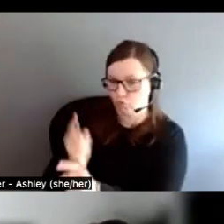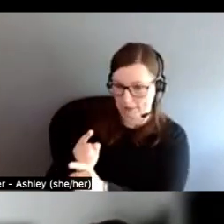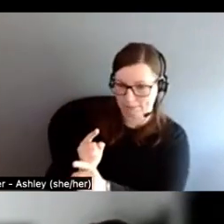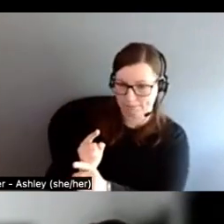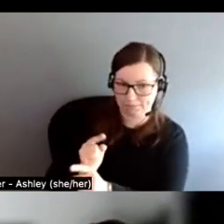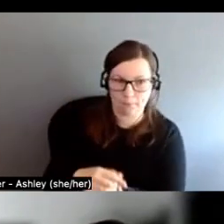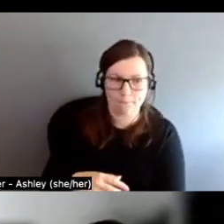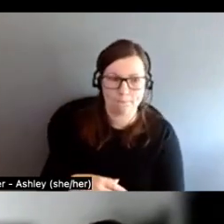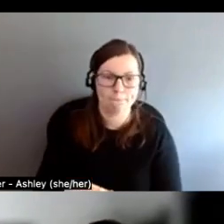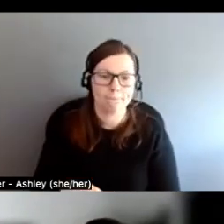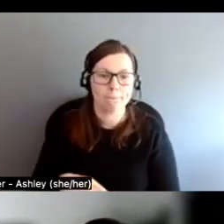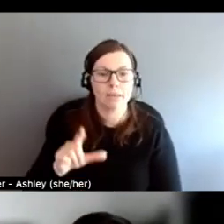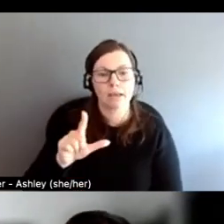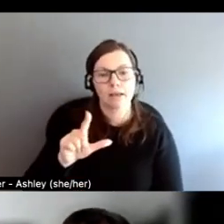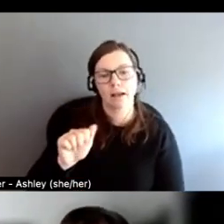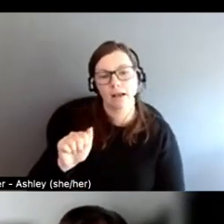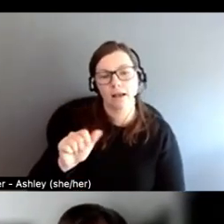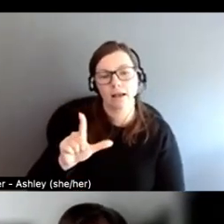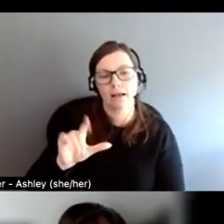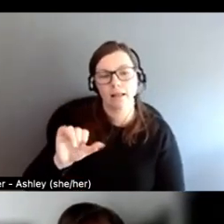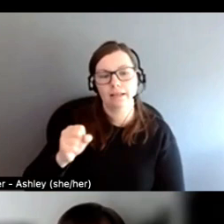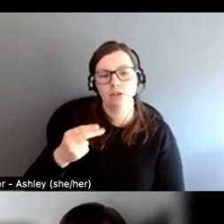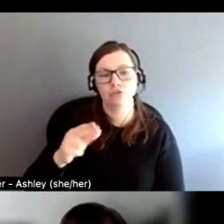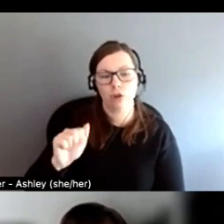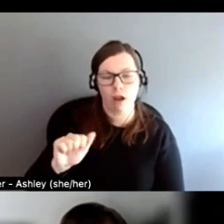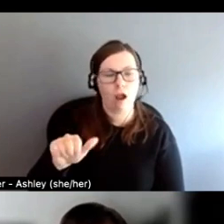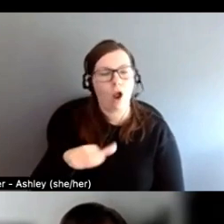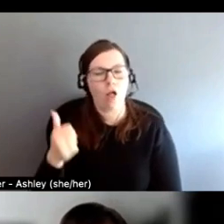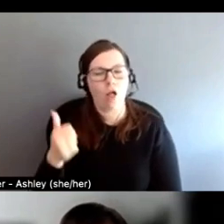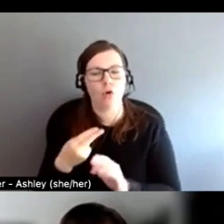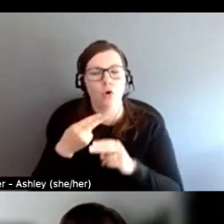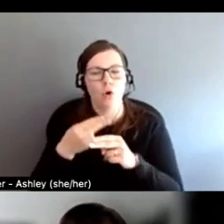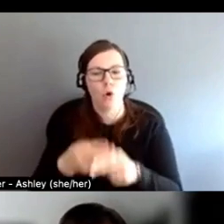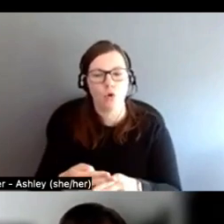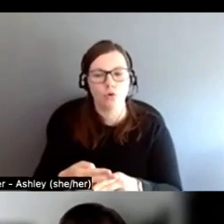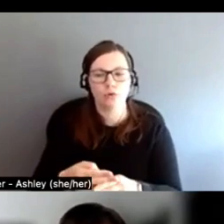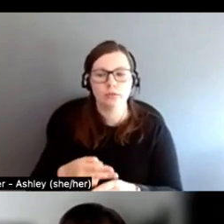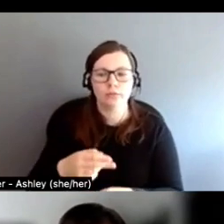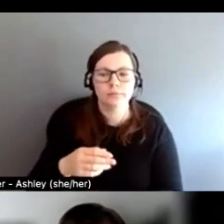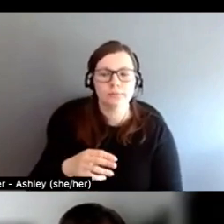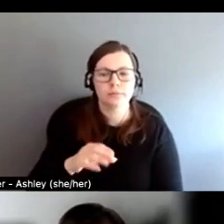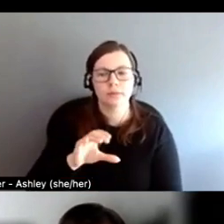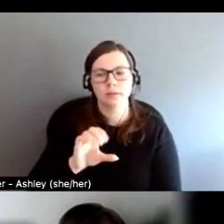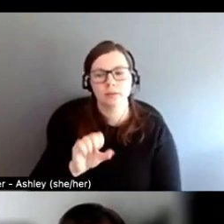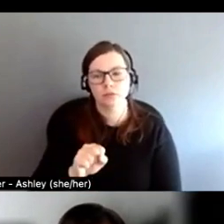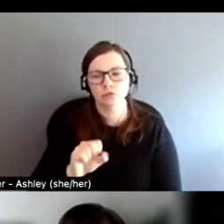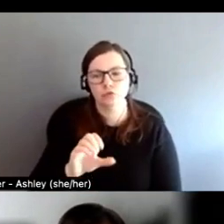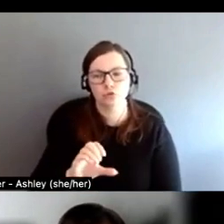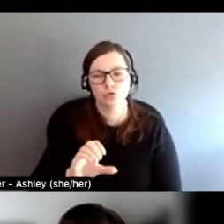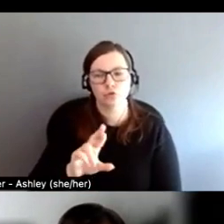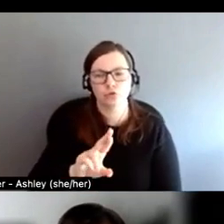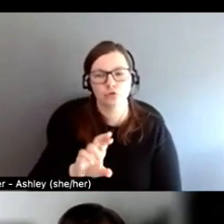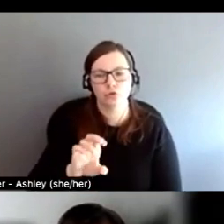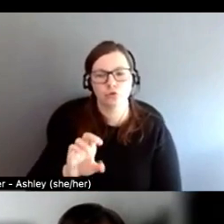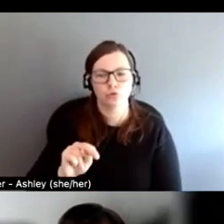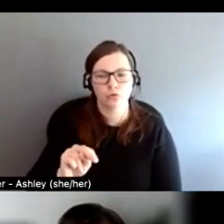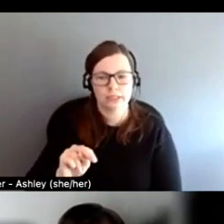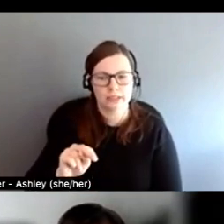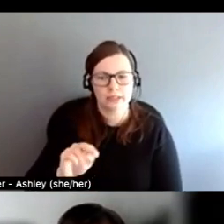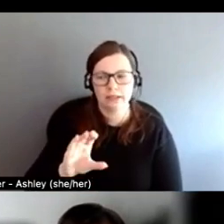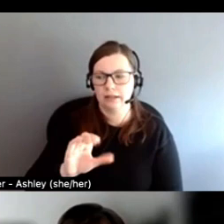pasted the link earlier, but I pasted it again right now. Yeah. So that does the same thing. You can record your screen, whatever you're doing. So whatever you have